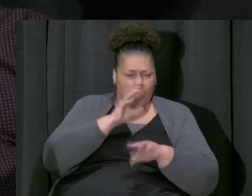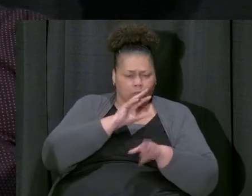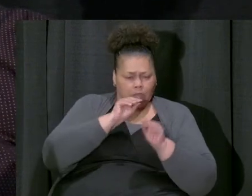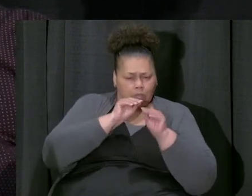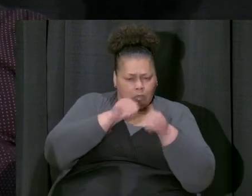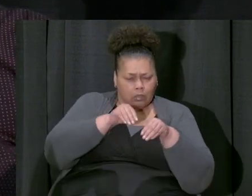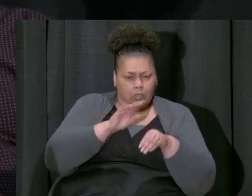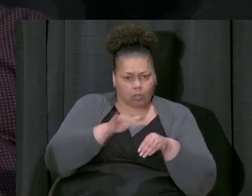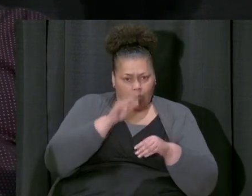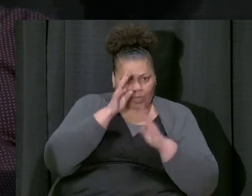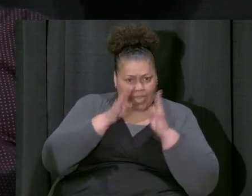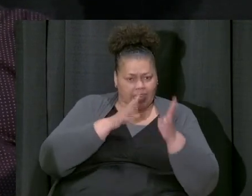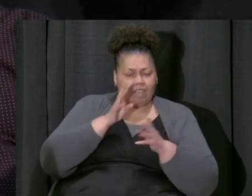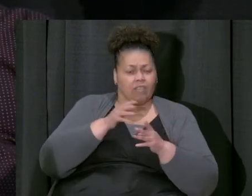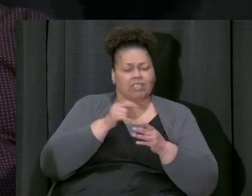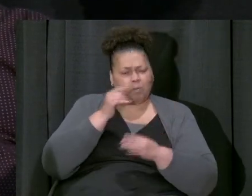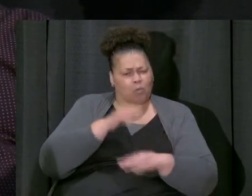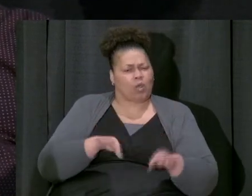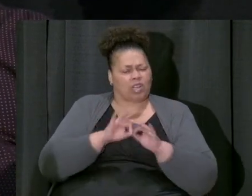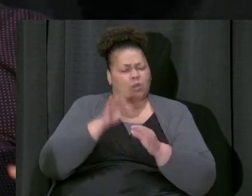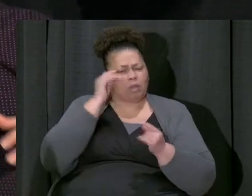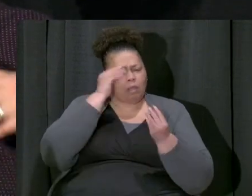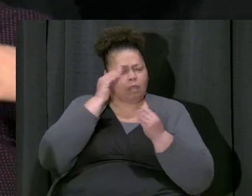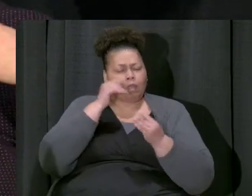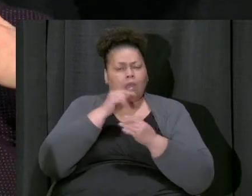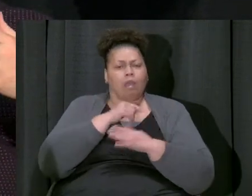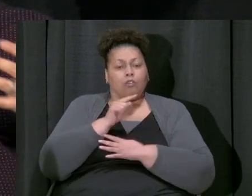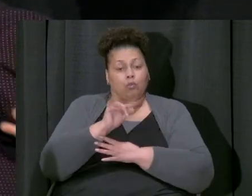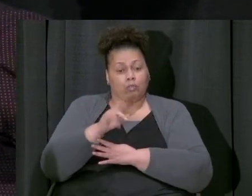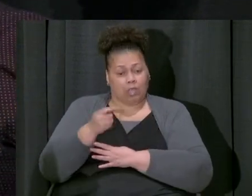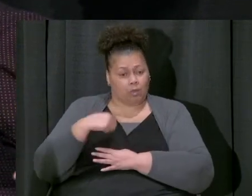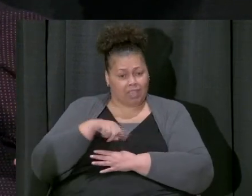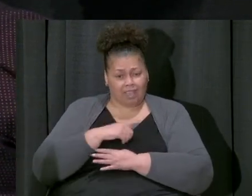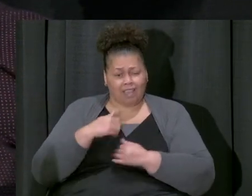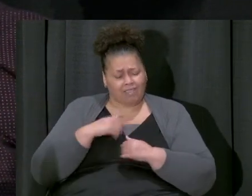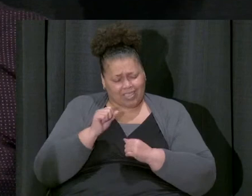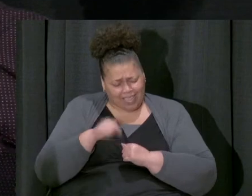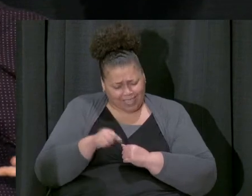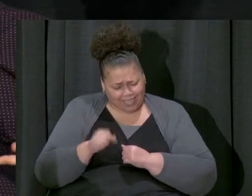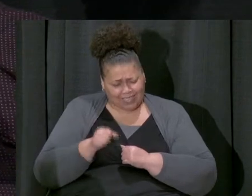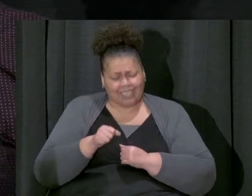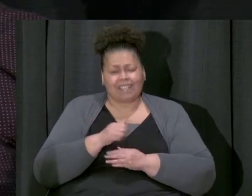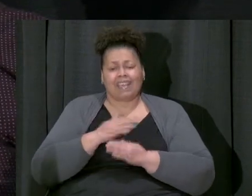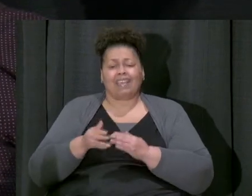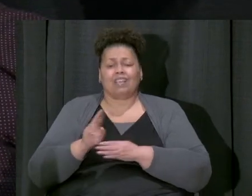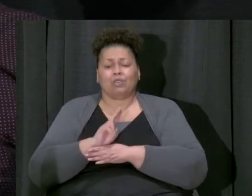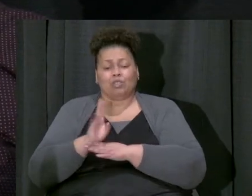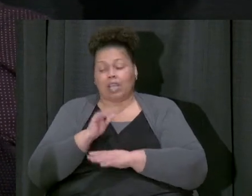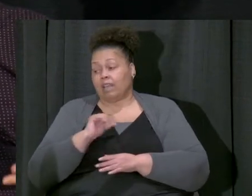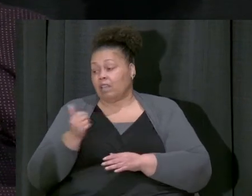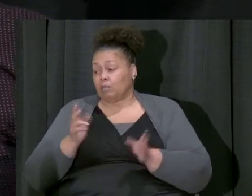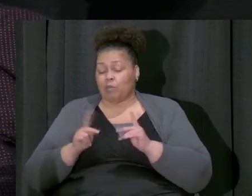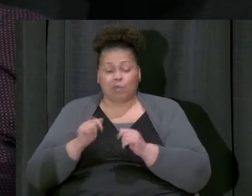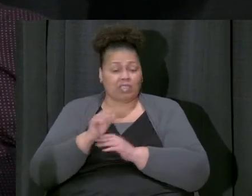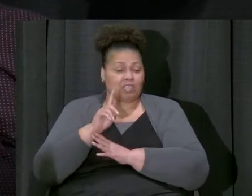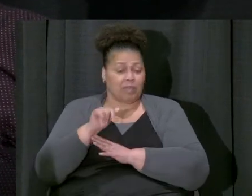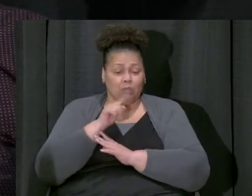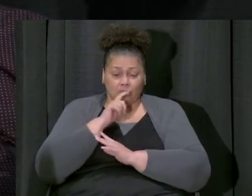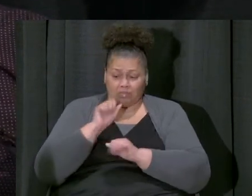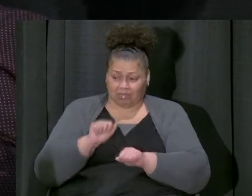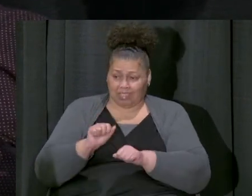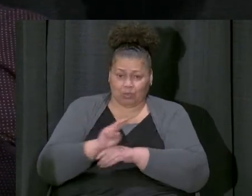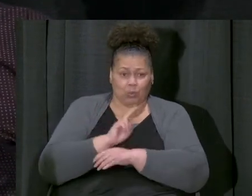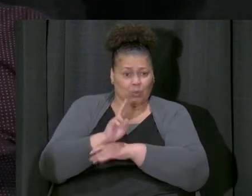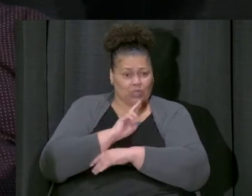think about these tools that we have, both, yes, you know, we'll put them in the hands of the end users, of the people with disabilities who can use them to help fill in